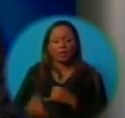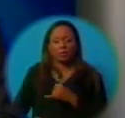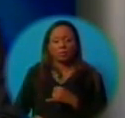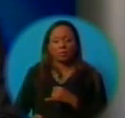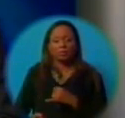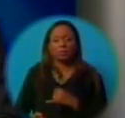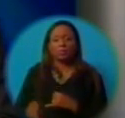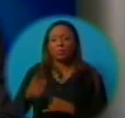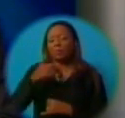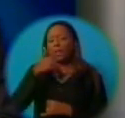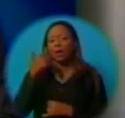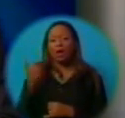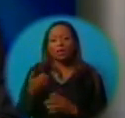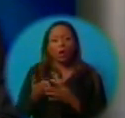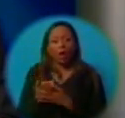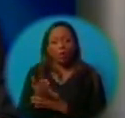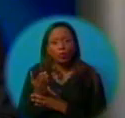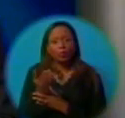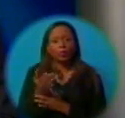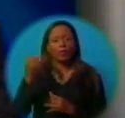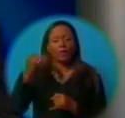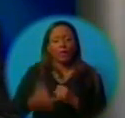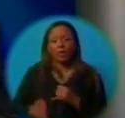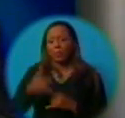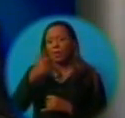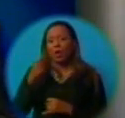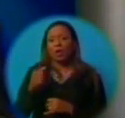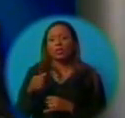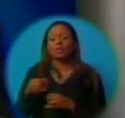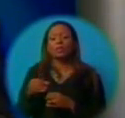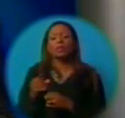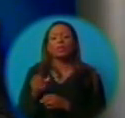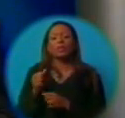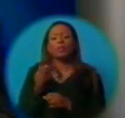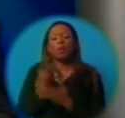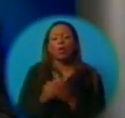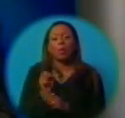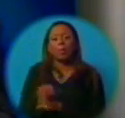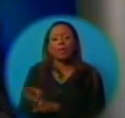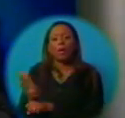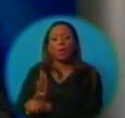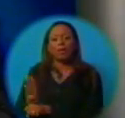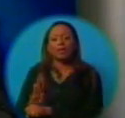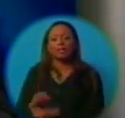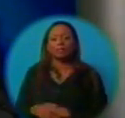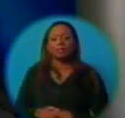in the final, having already qualified after today's 2 losses by Barbados. Well, that's it for sport.